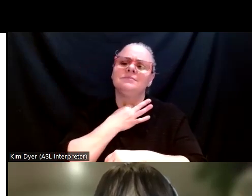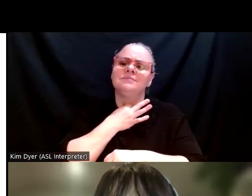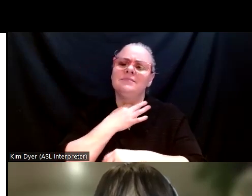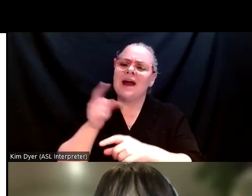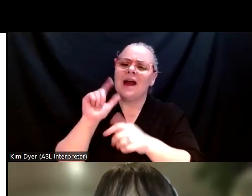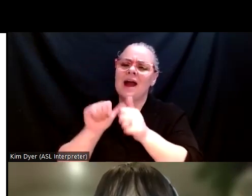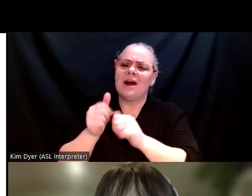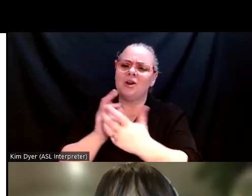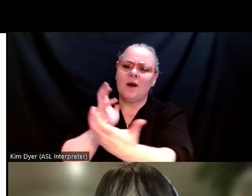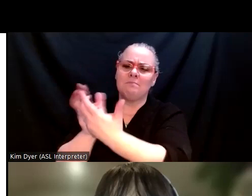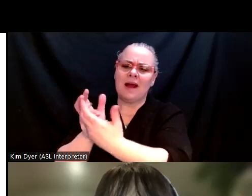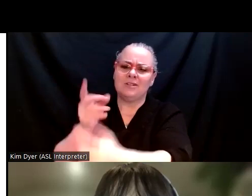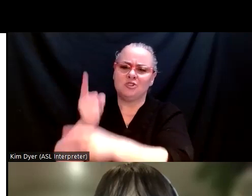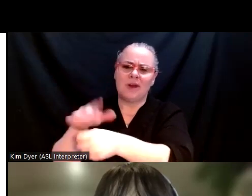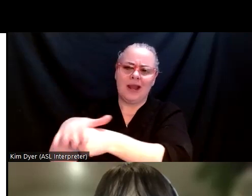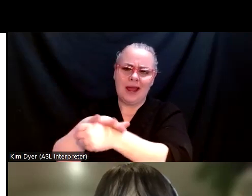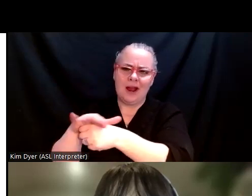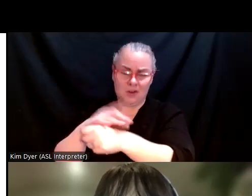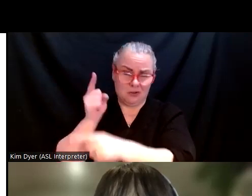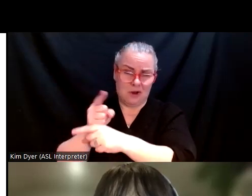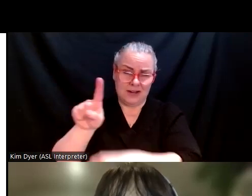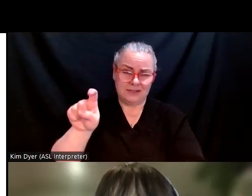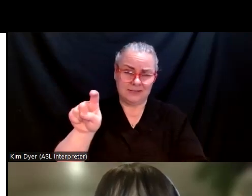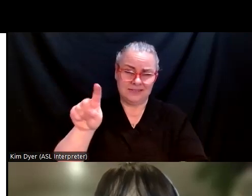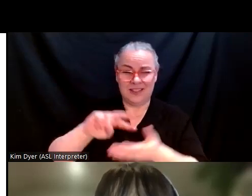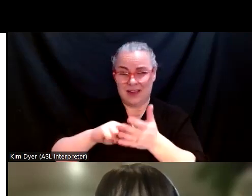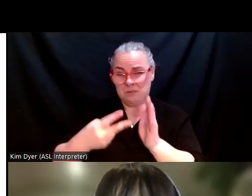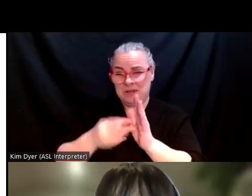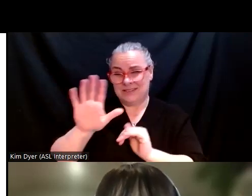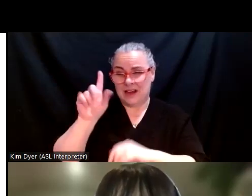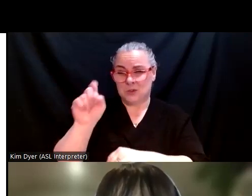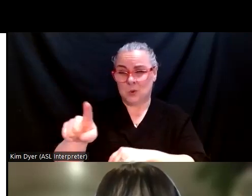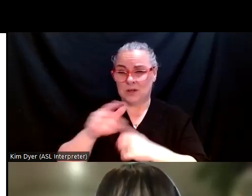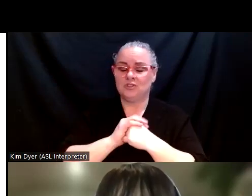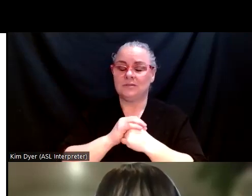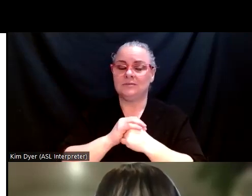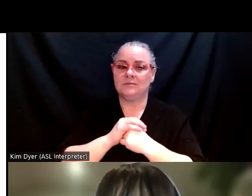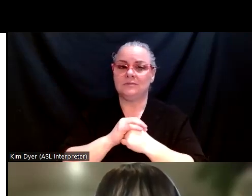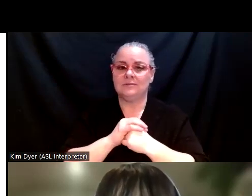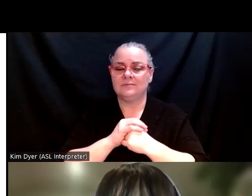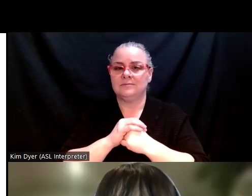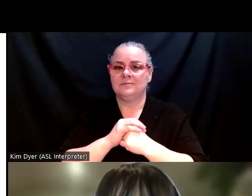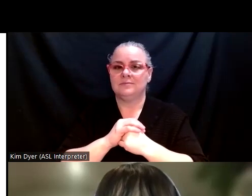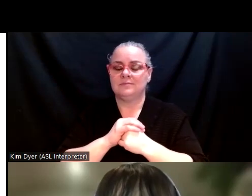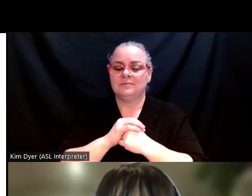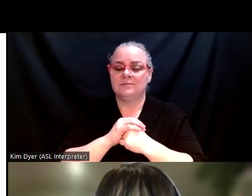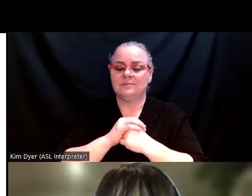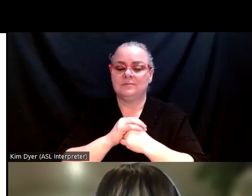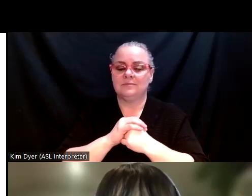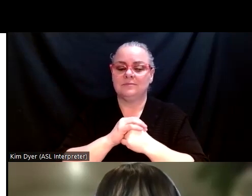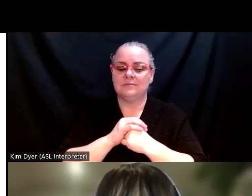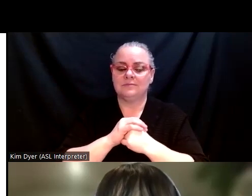right people? Am I hearing you correctly? That becomes the question. So this is